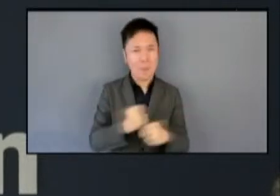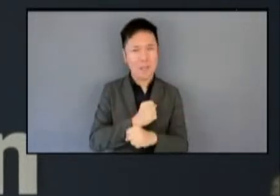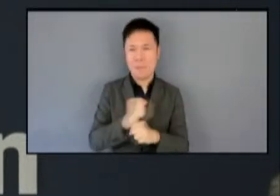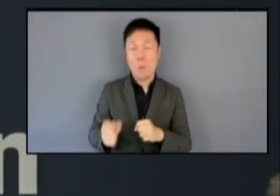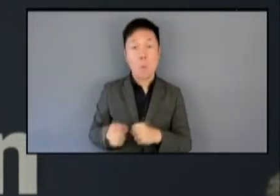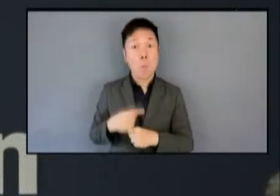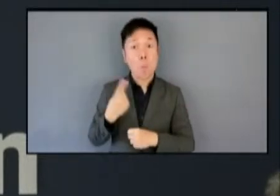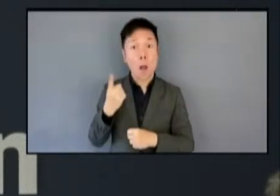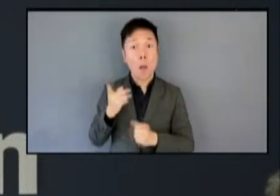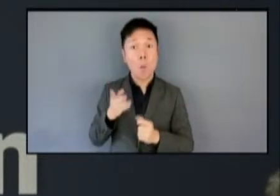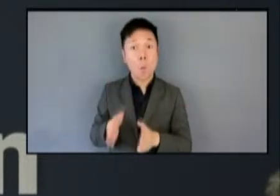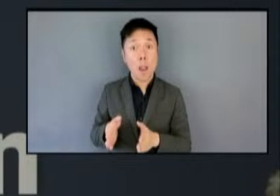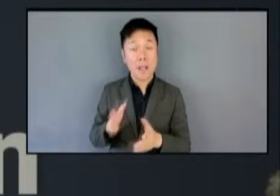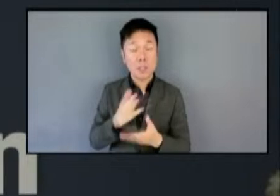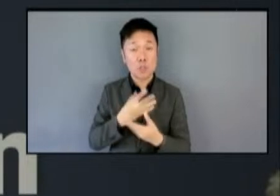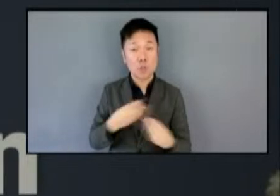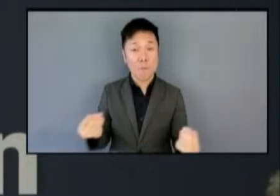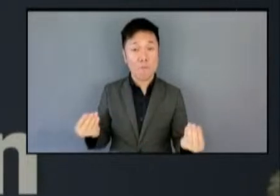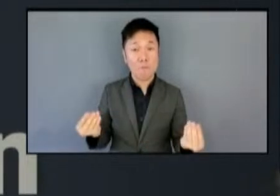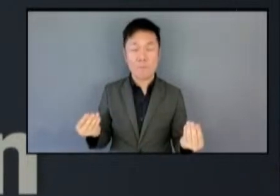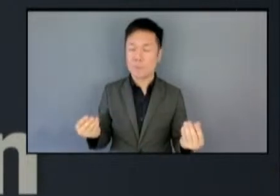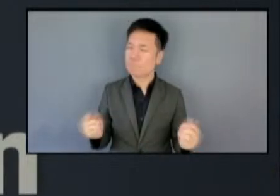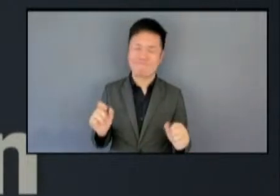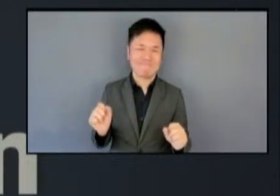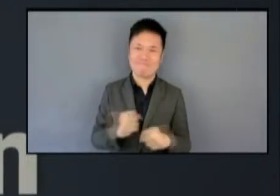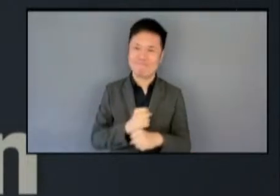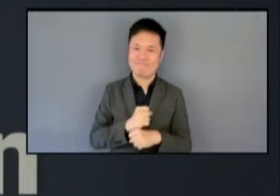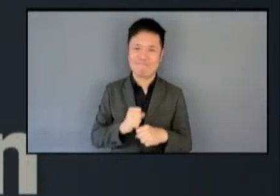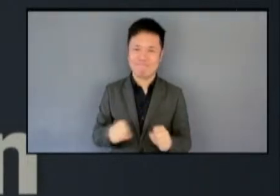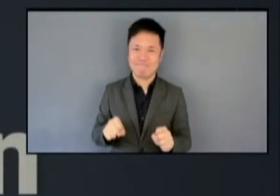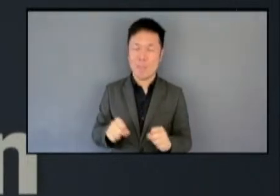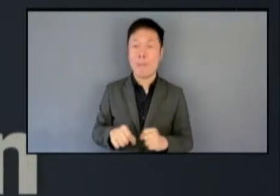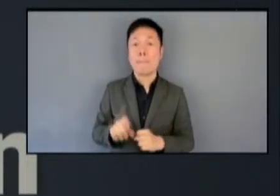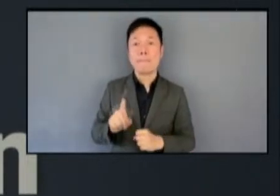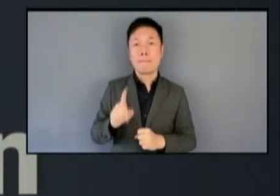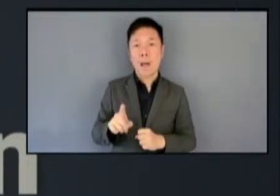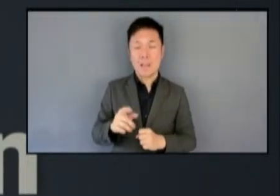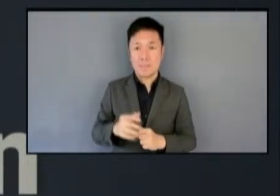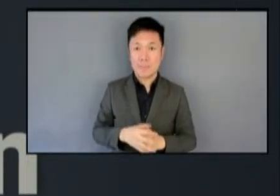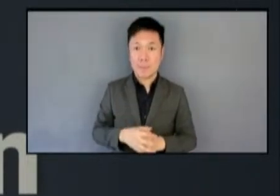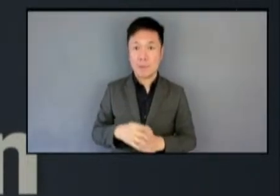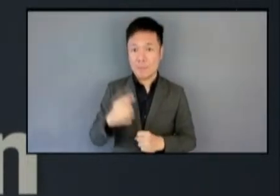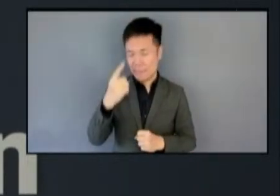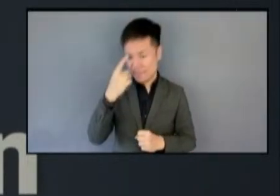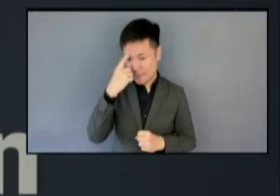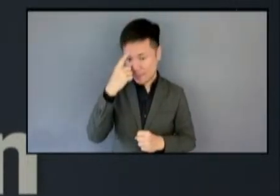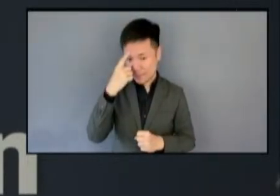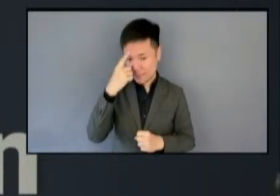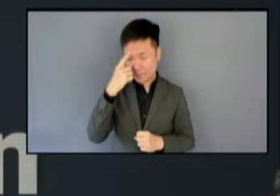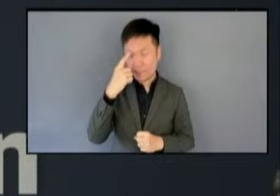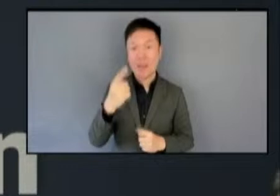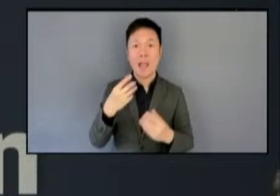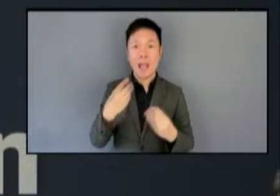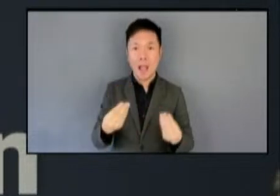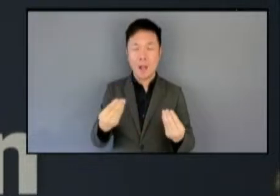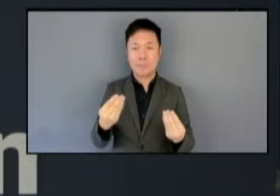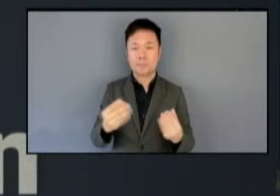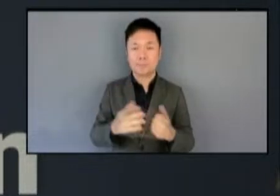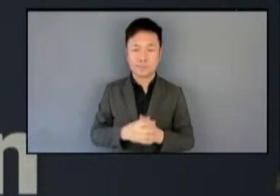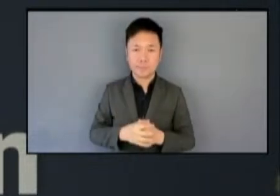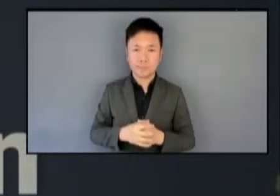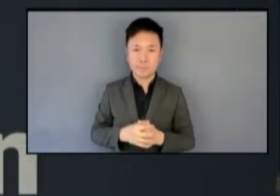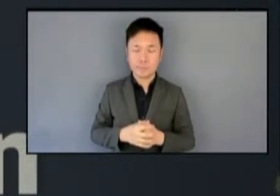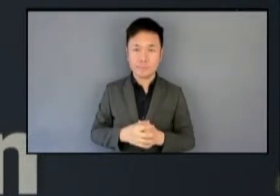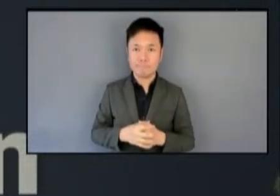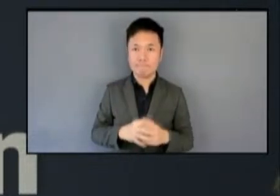would solve all the issues and concerns. But only we believe in the wisdom of collective, the wisdom of